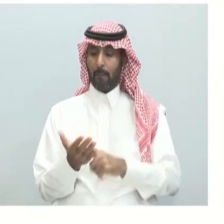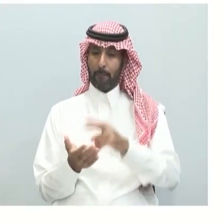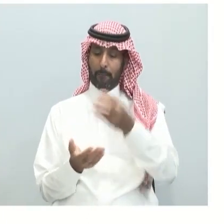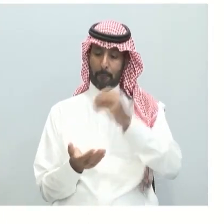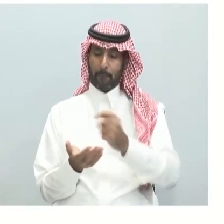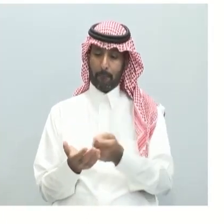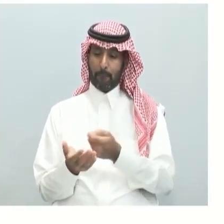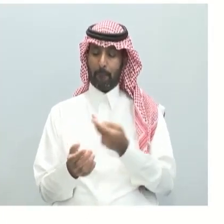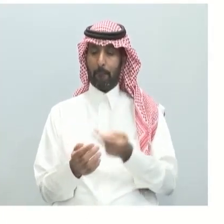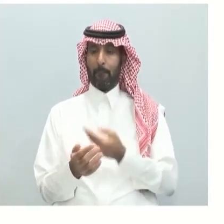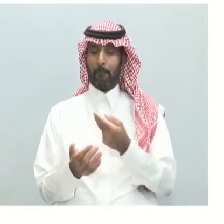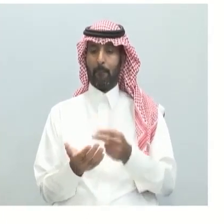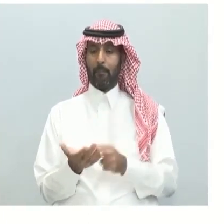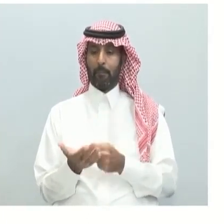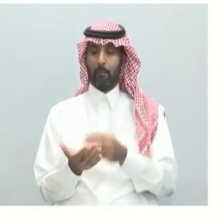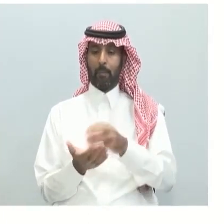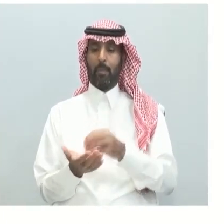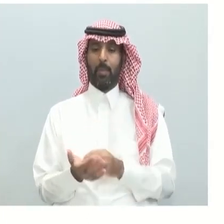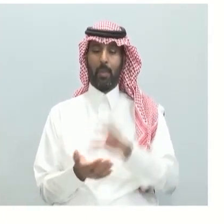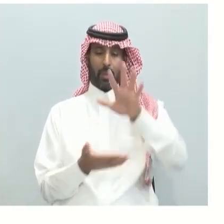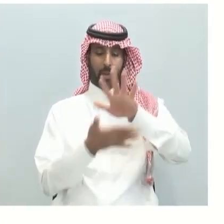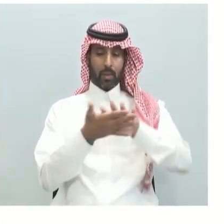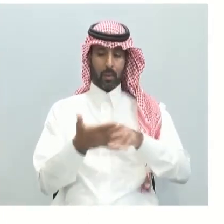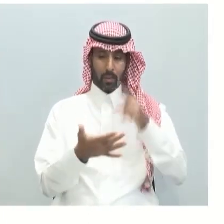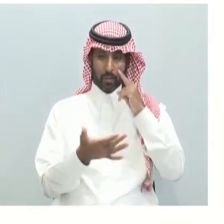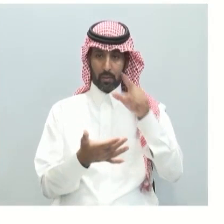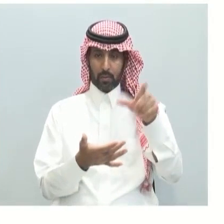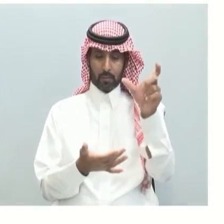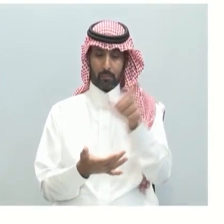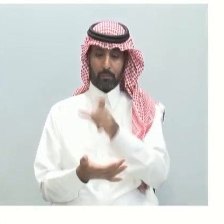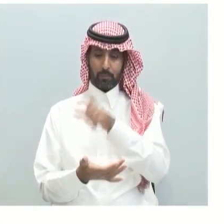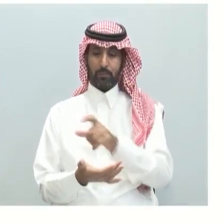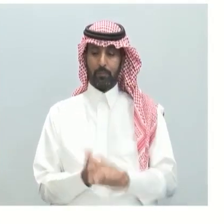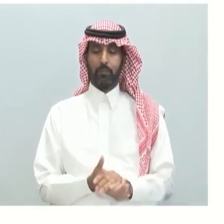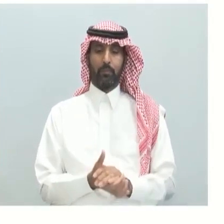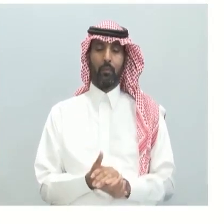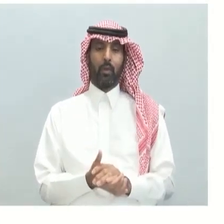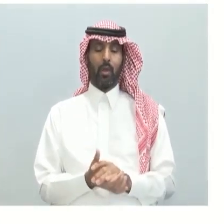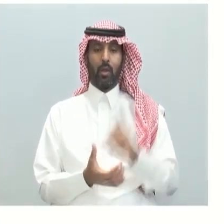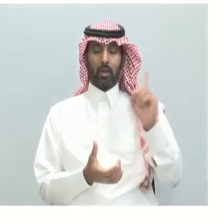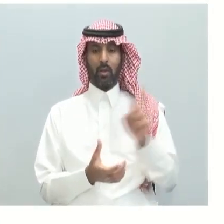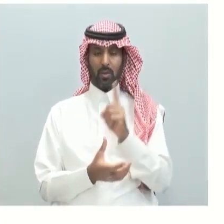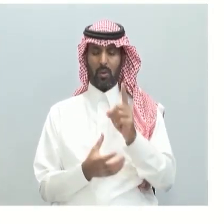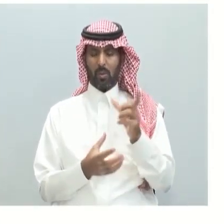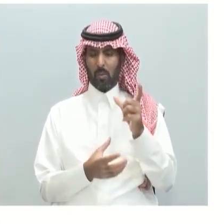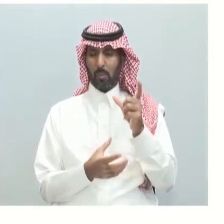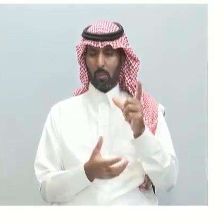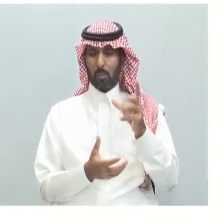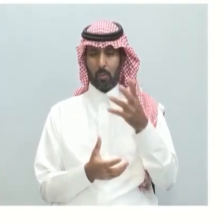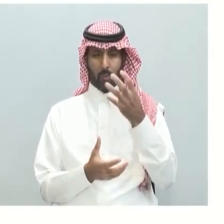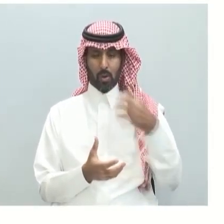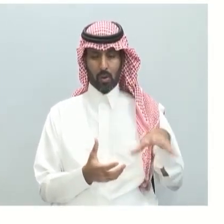and rewrite. So this is the chart here. Environmentally harmful practices,